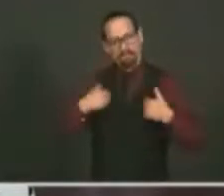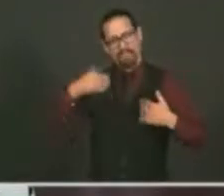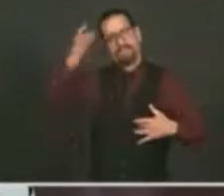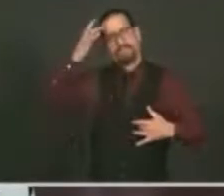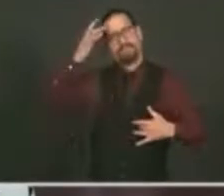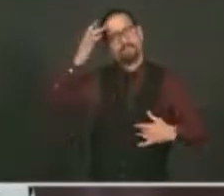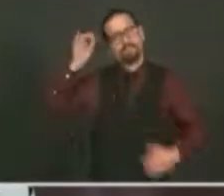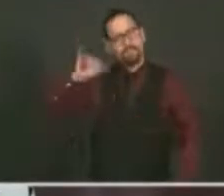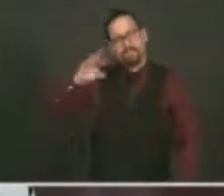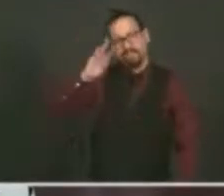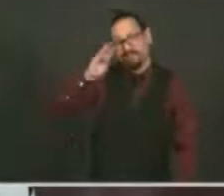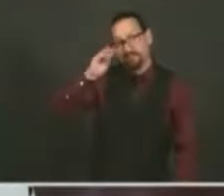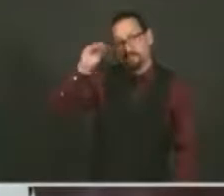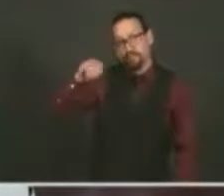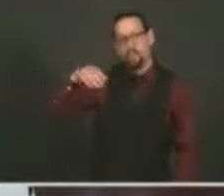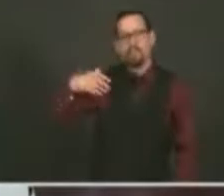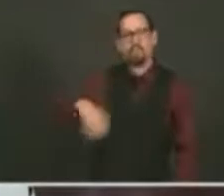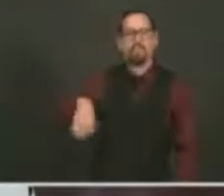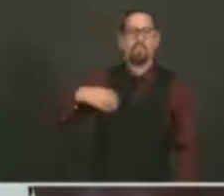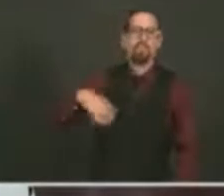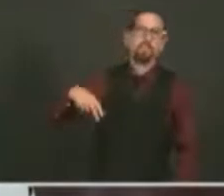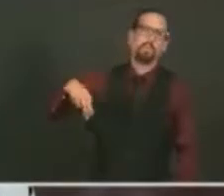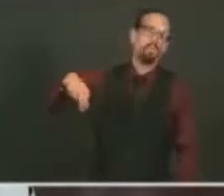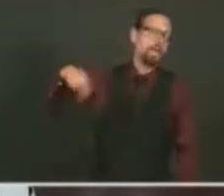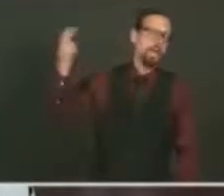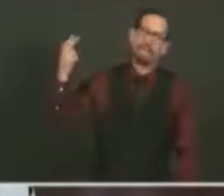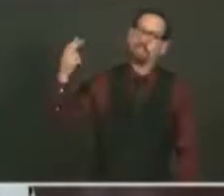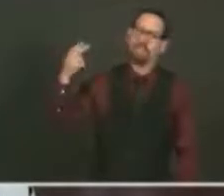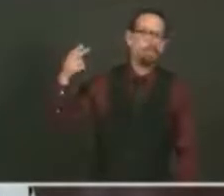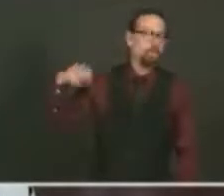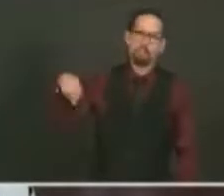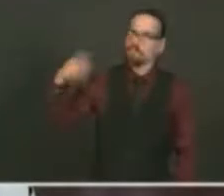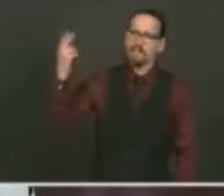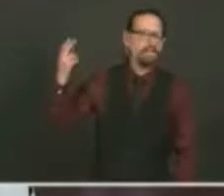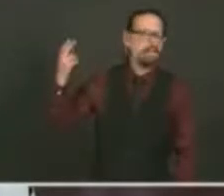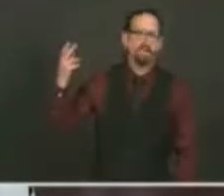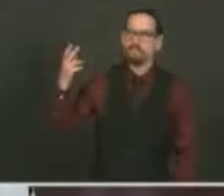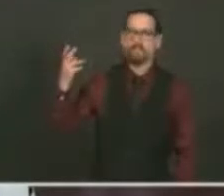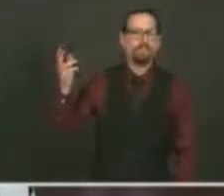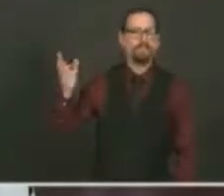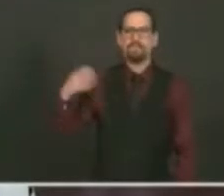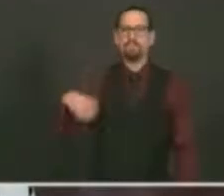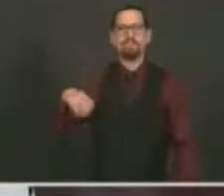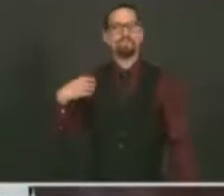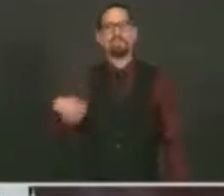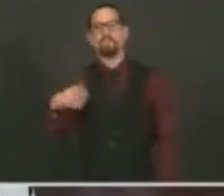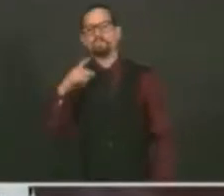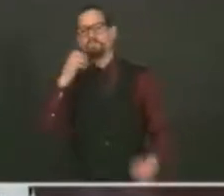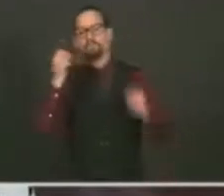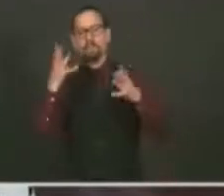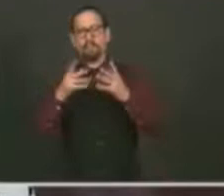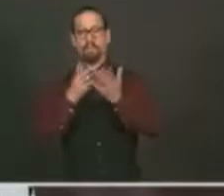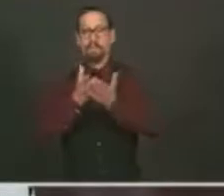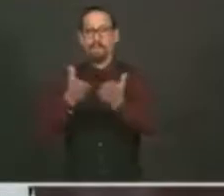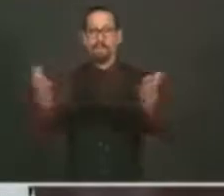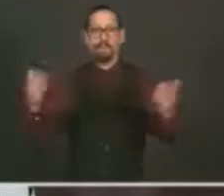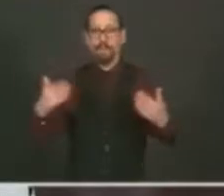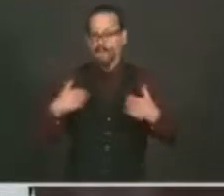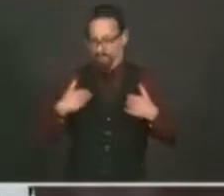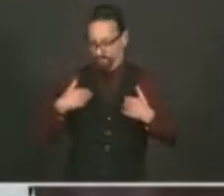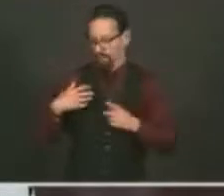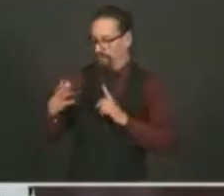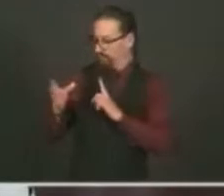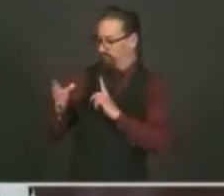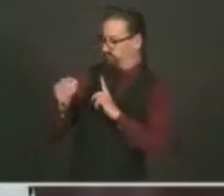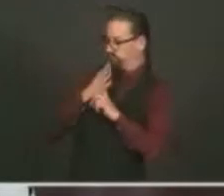entirely too high. I'm telling you that a large proportion of people may test positive for COVID-19 and not even know